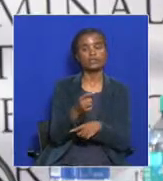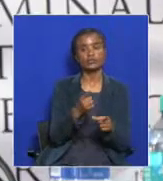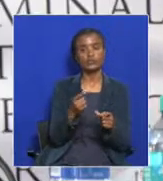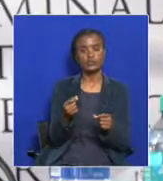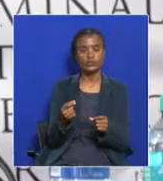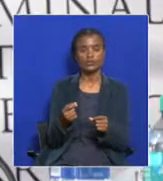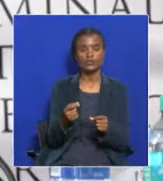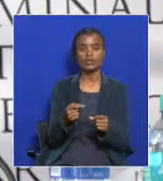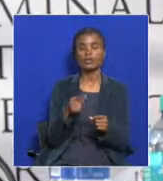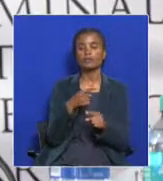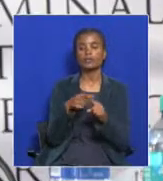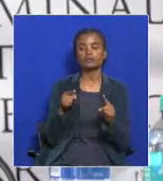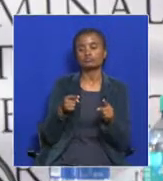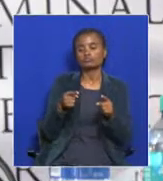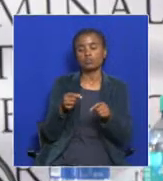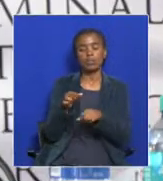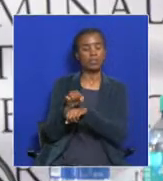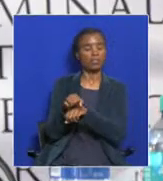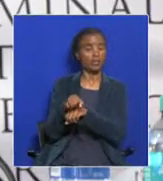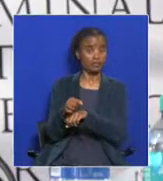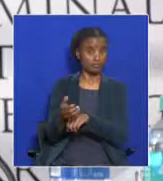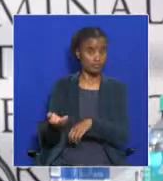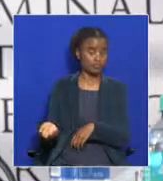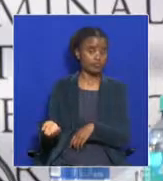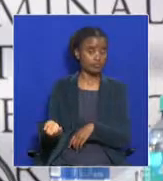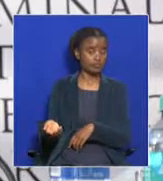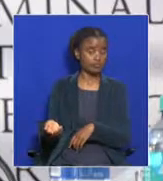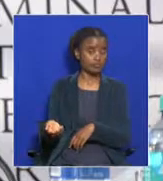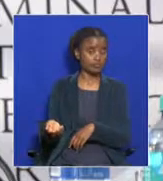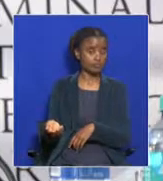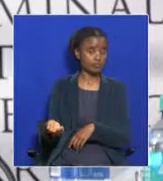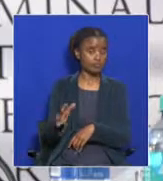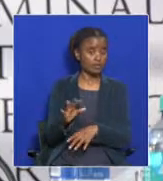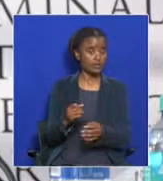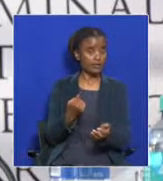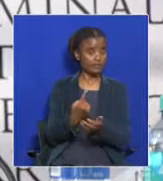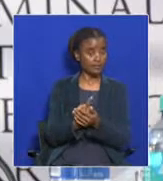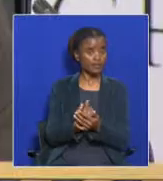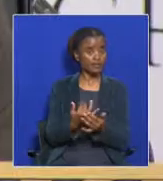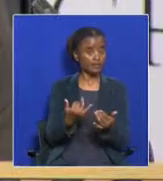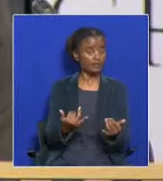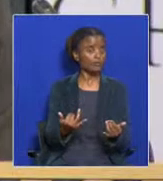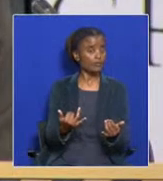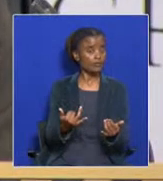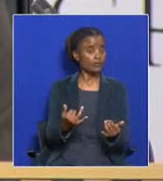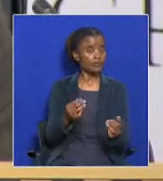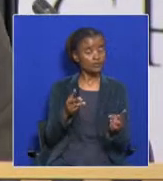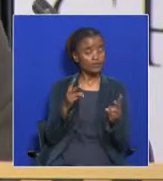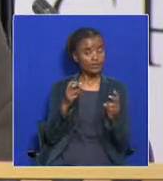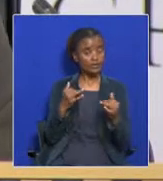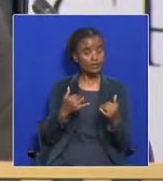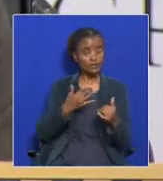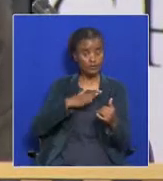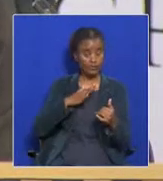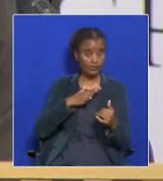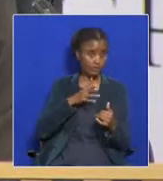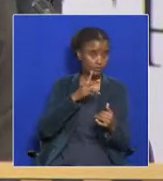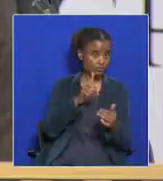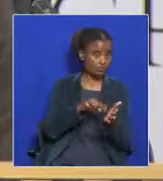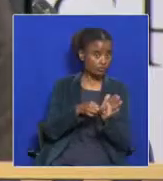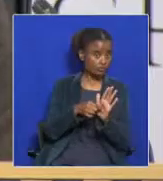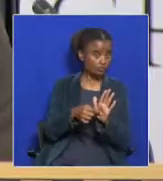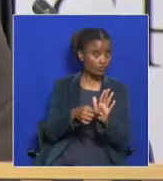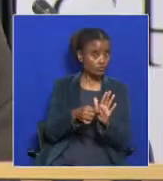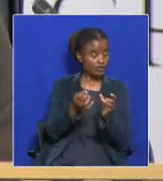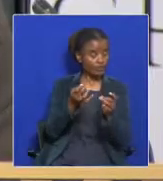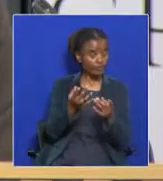undermined. That's what's coming across, and I don't know if that's the impression you want to create with the